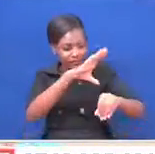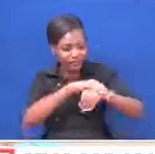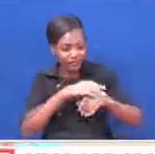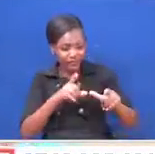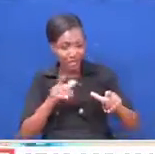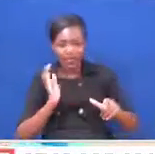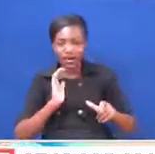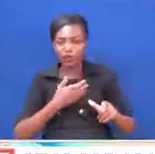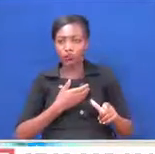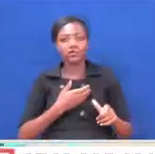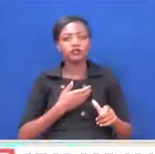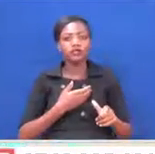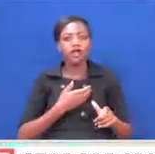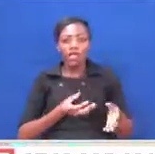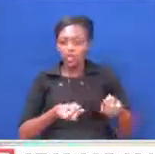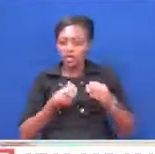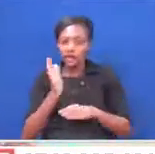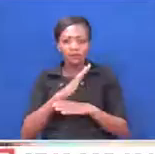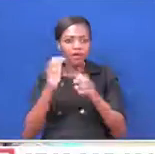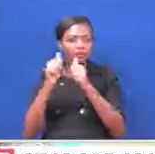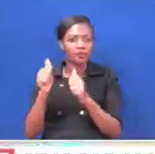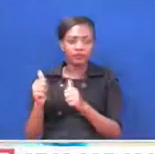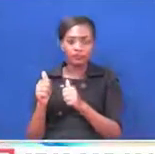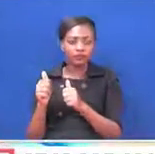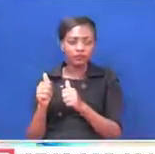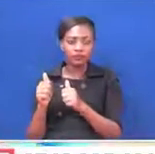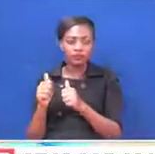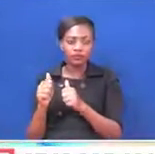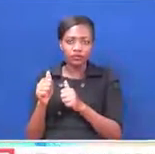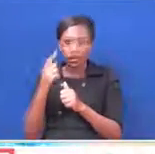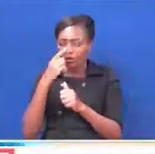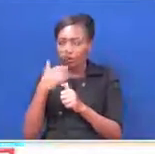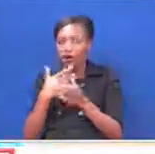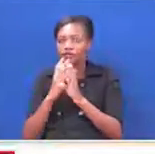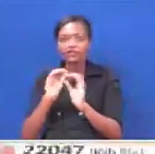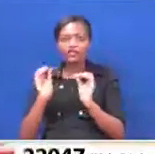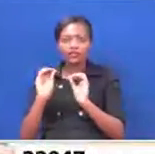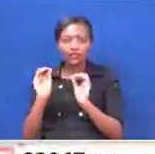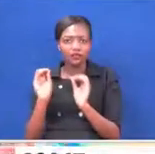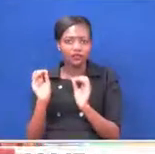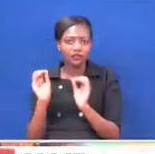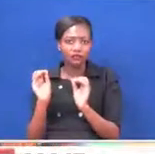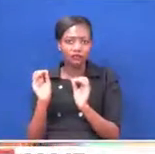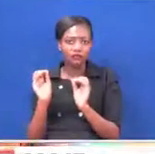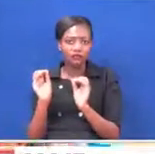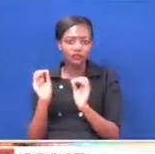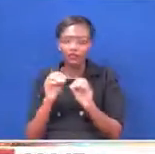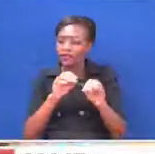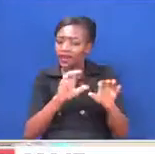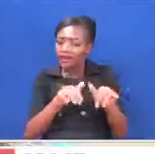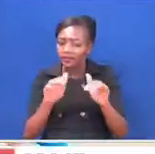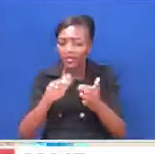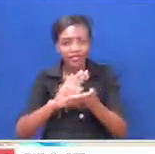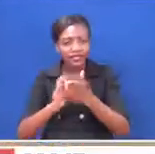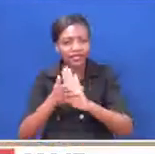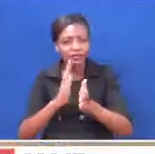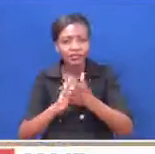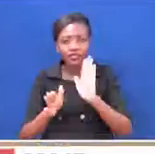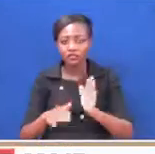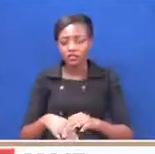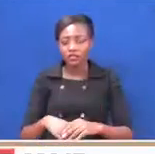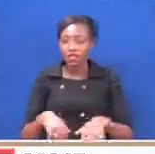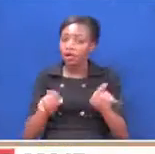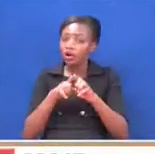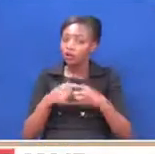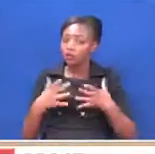hivi, hatuelewi chochote. Na mpaka sasa hakuna mahali pa kukaa. Hatuna kulima mashamba na watoto wetu.